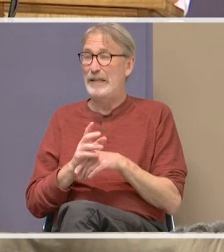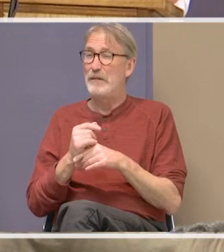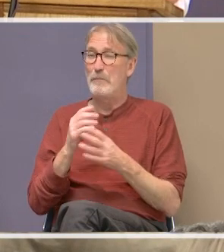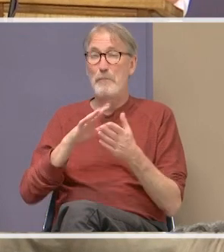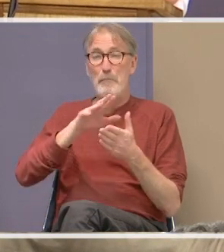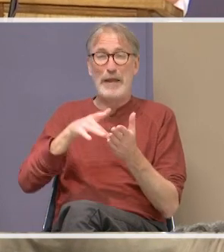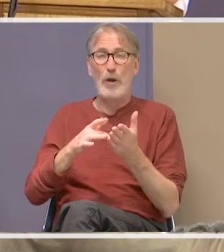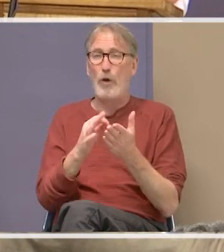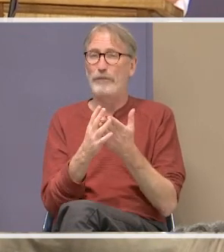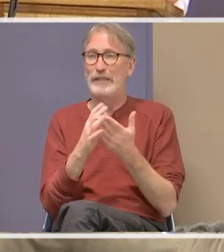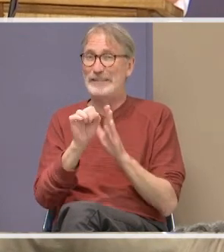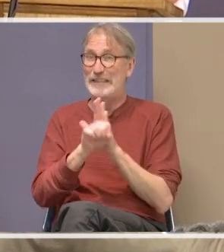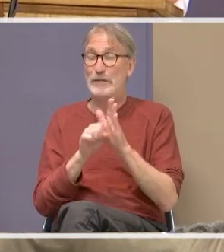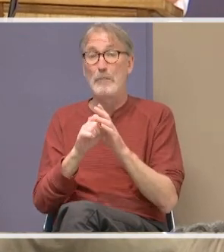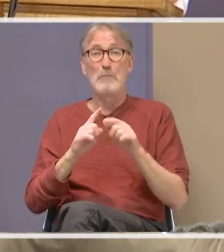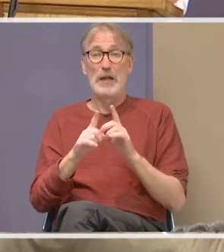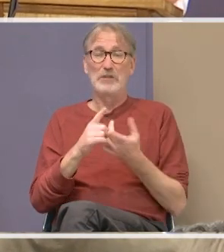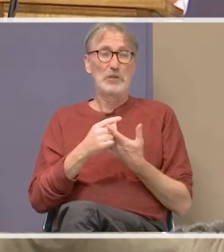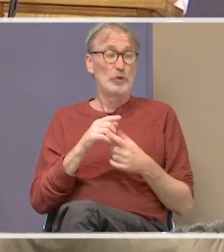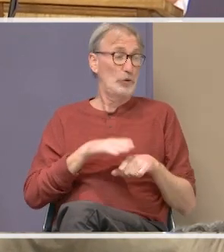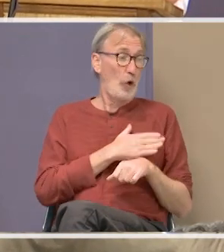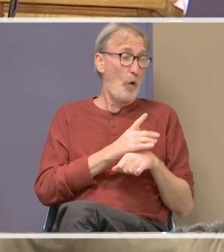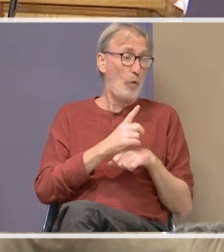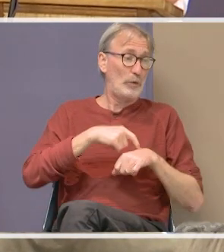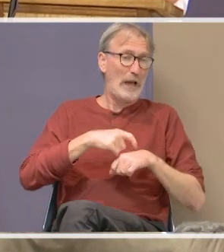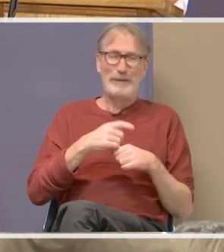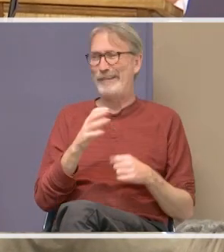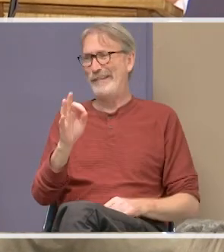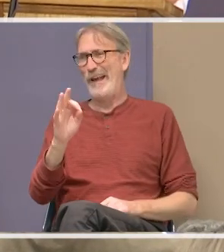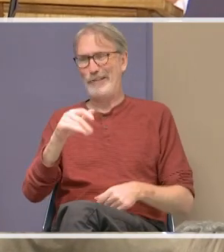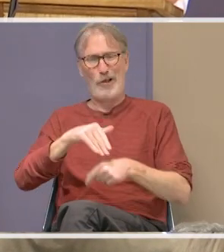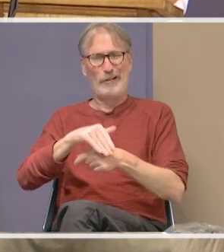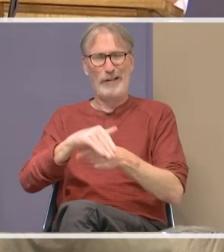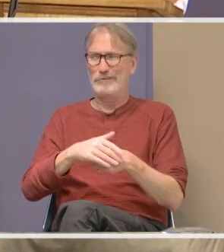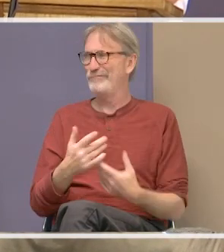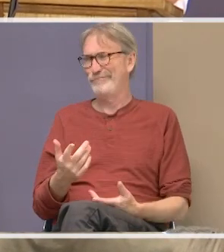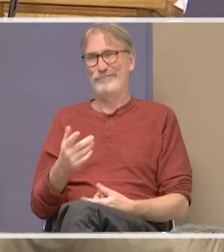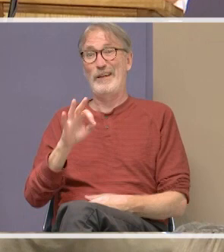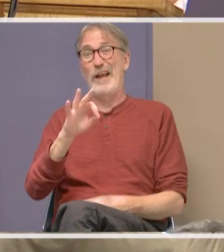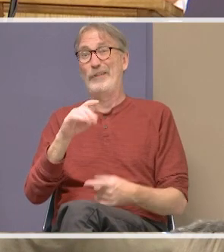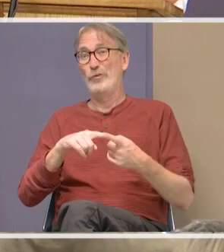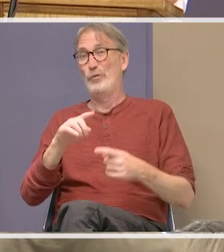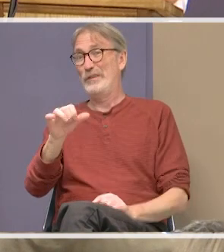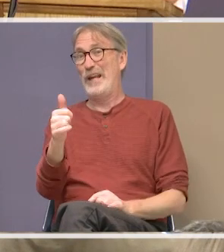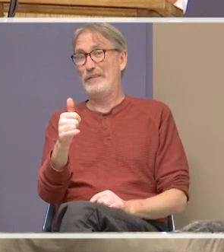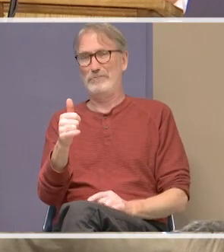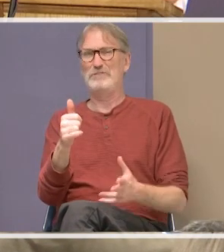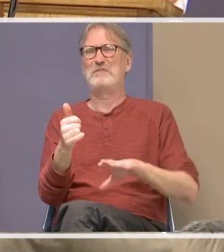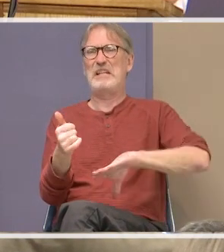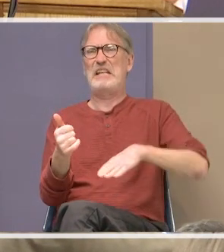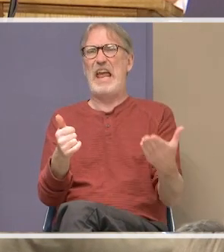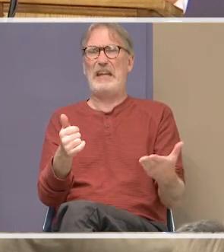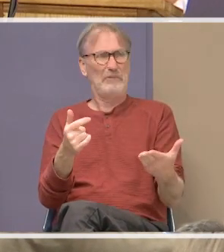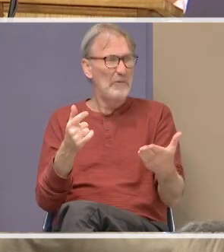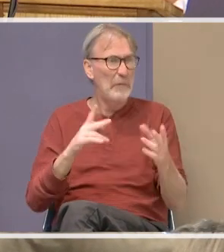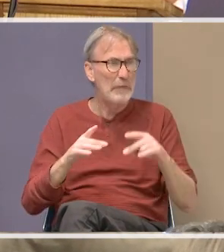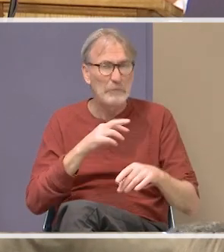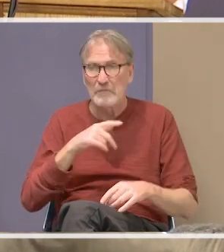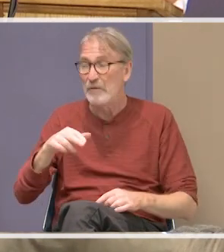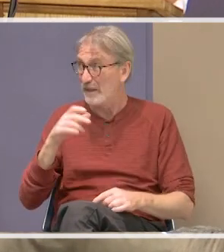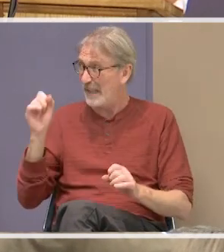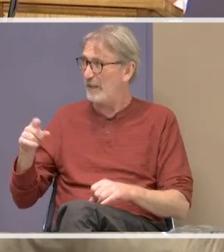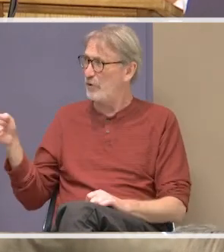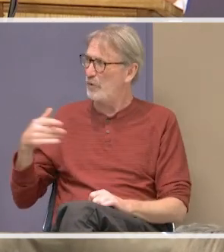seasons, but an off-peak, let's say at 9 o'clock at night, get 9 to 10, it gets pretty dead. Can sensors